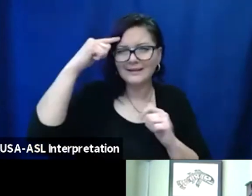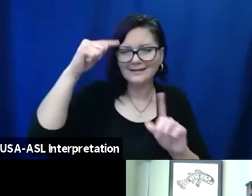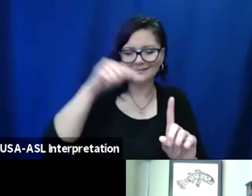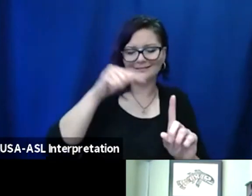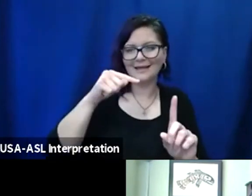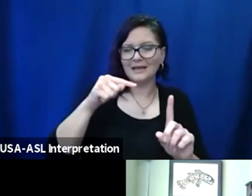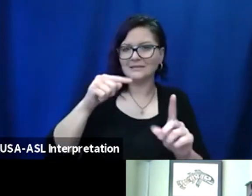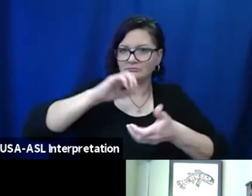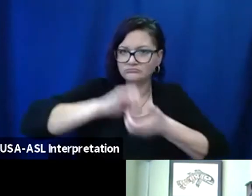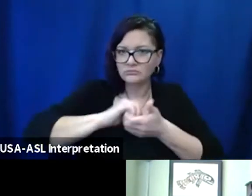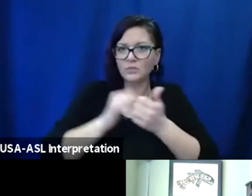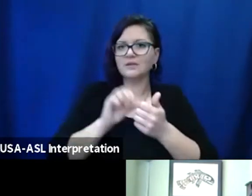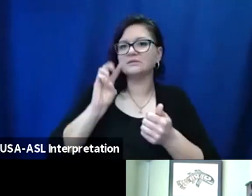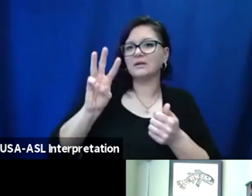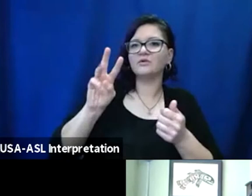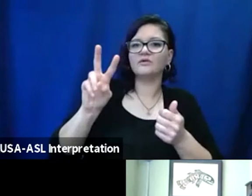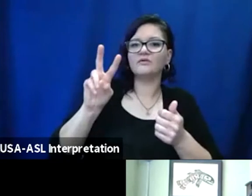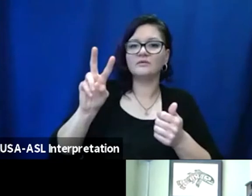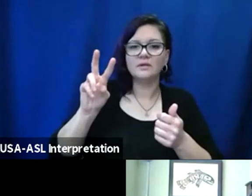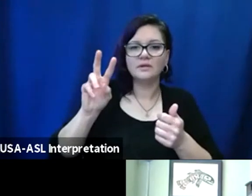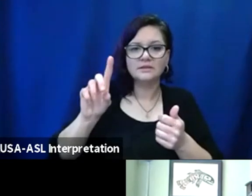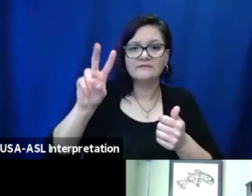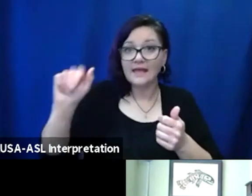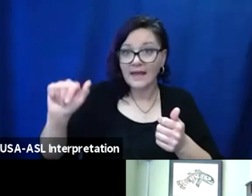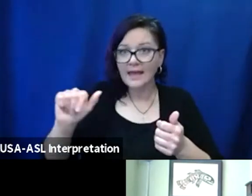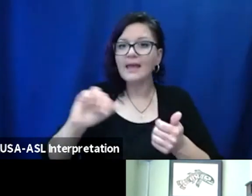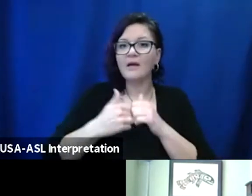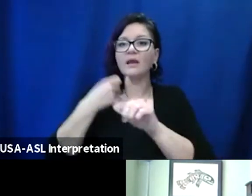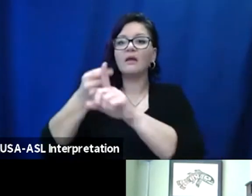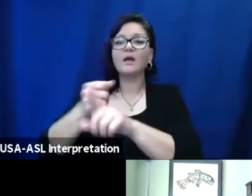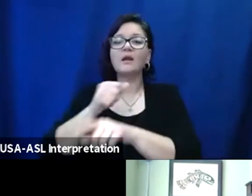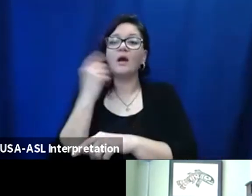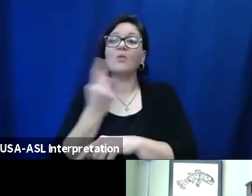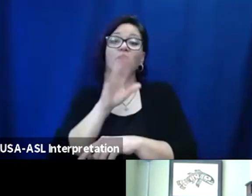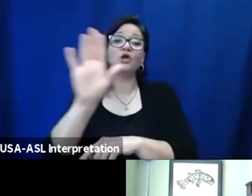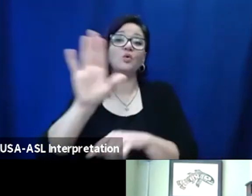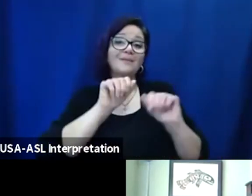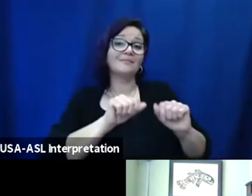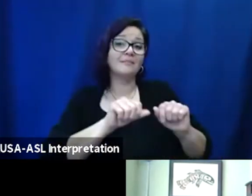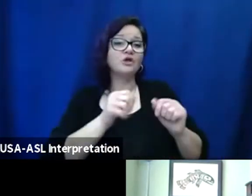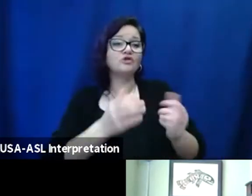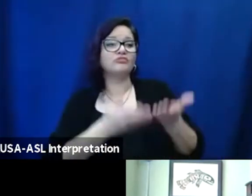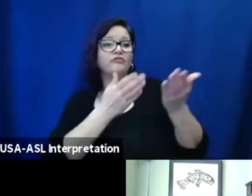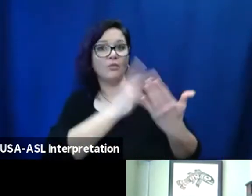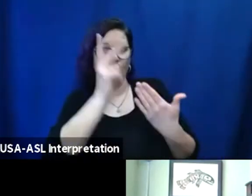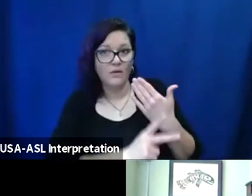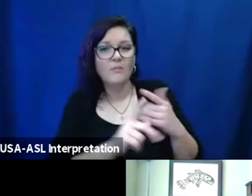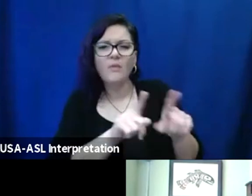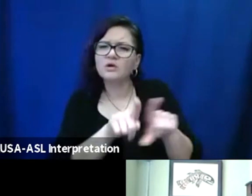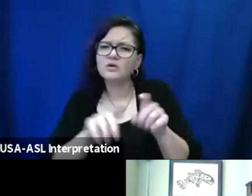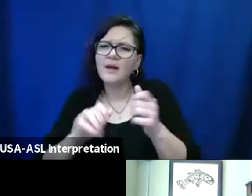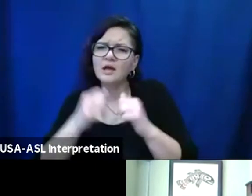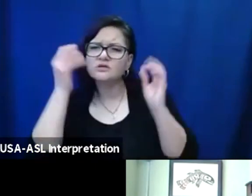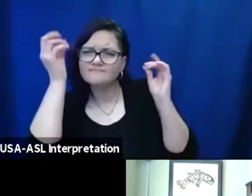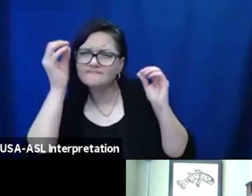with WDVA has impacted not only your capacity to provide programming, but also just how you think about